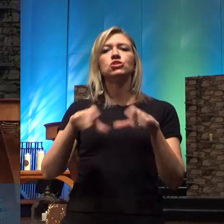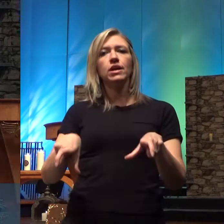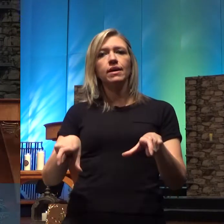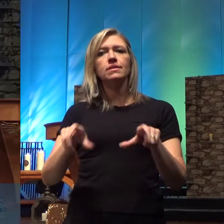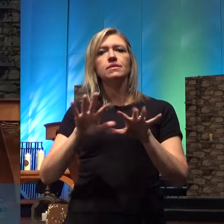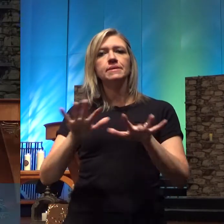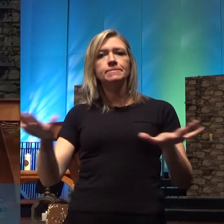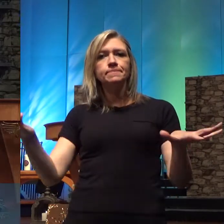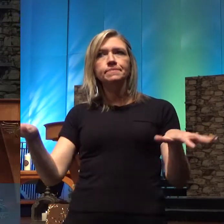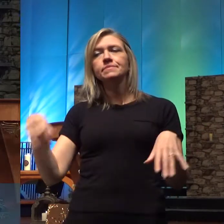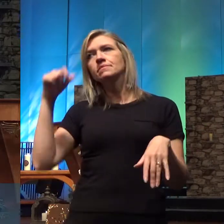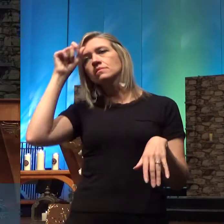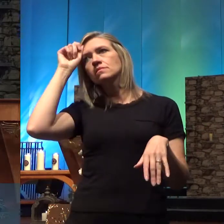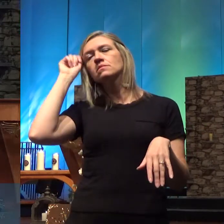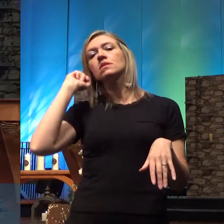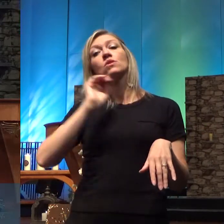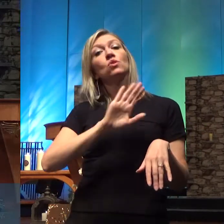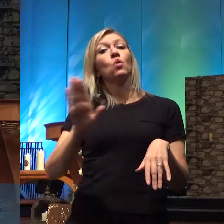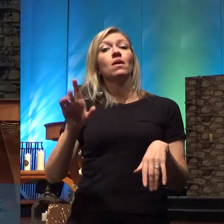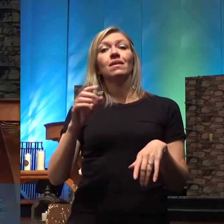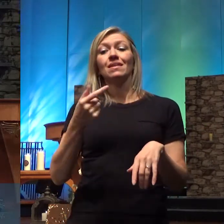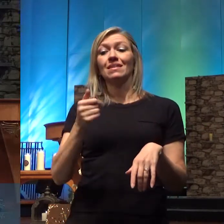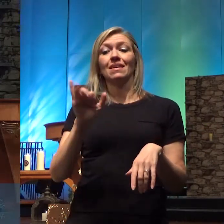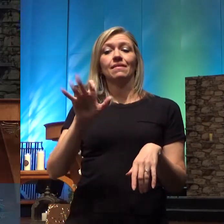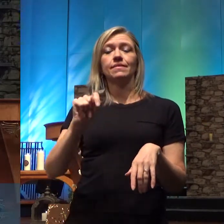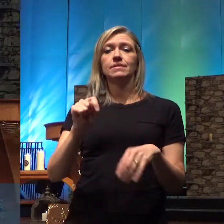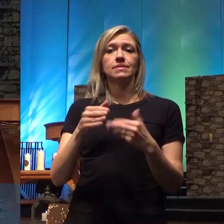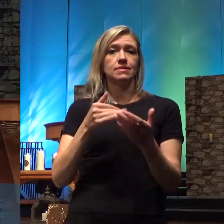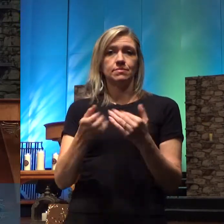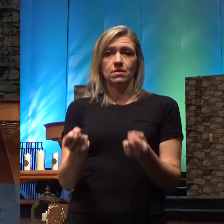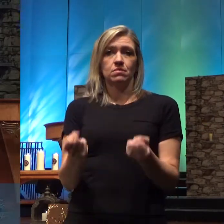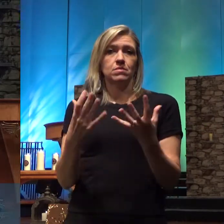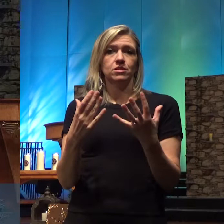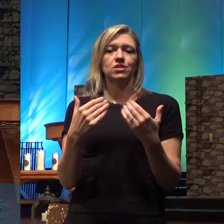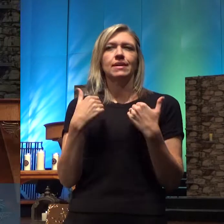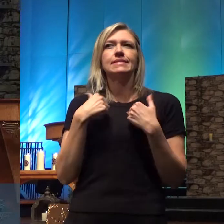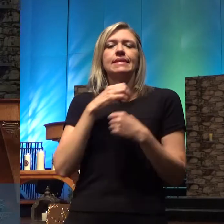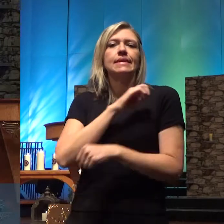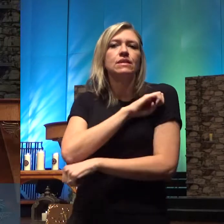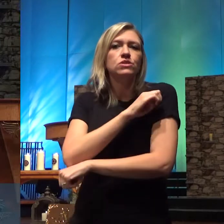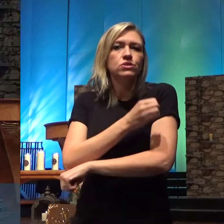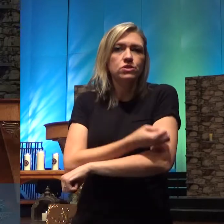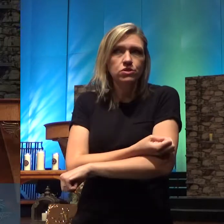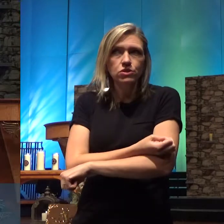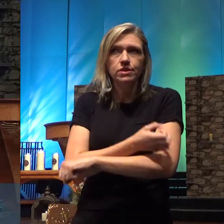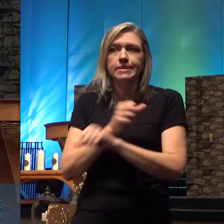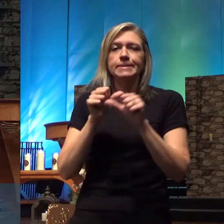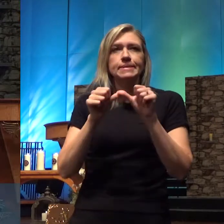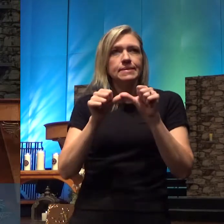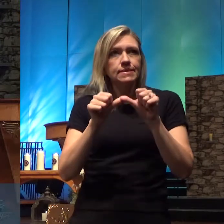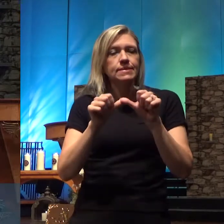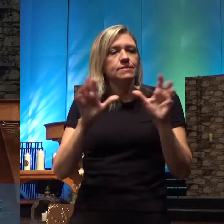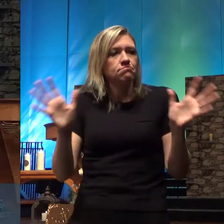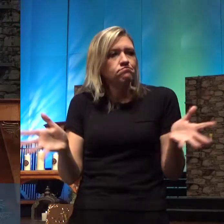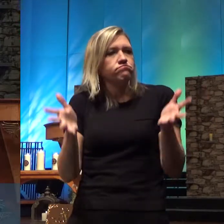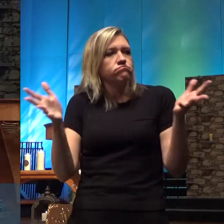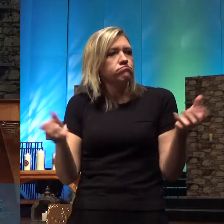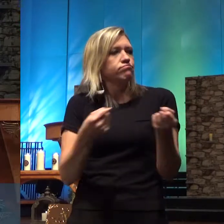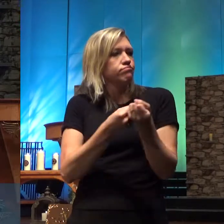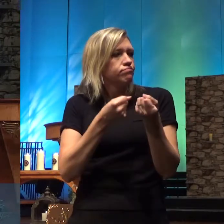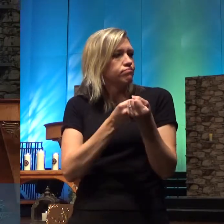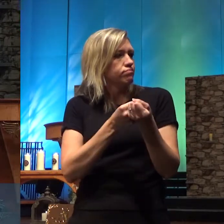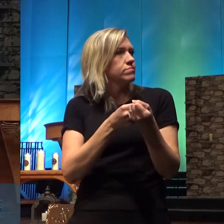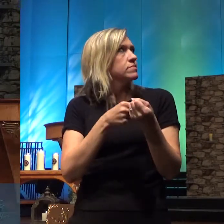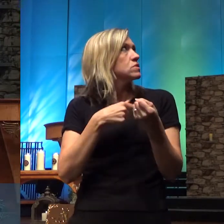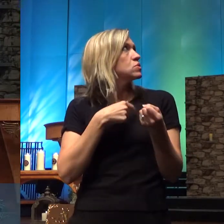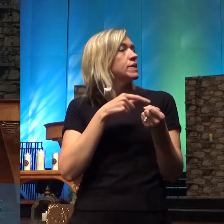et cetera, et cetera. Just know that your gift, no matter what it is, comes with an energy that helps sustain us and uplift us